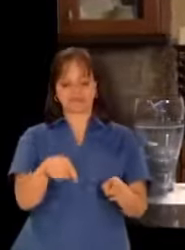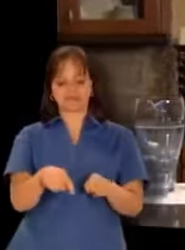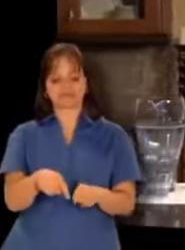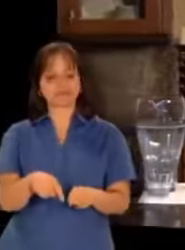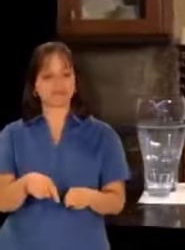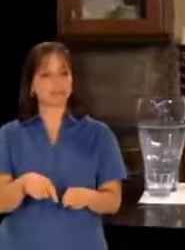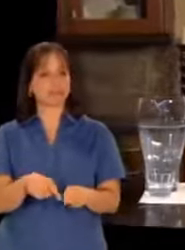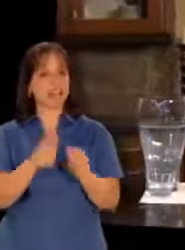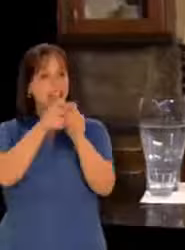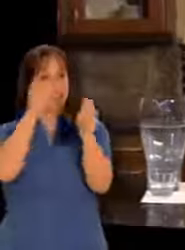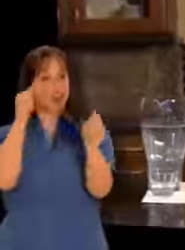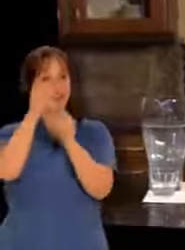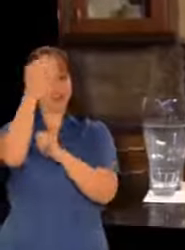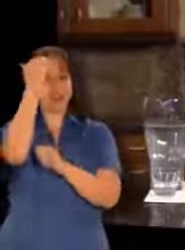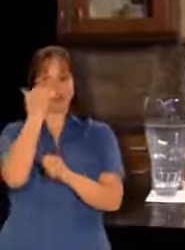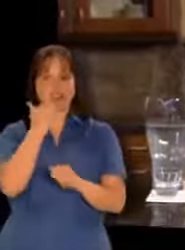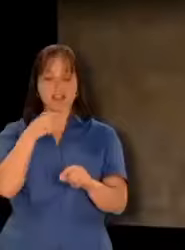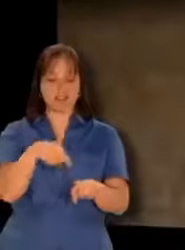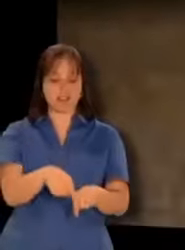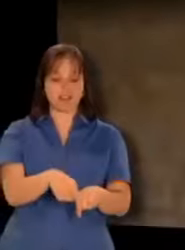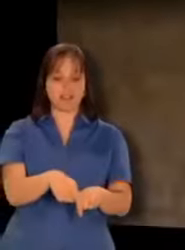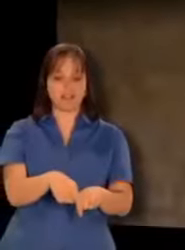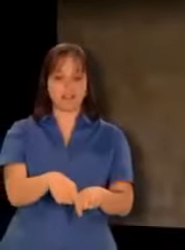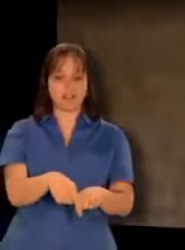How about Arrowhead?